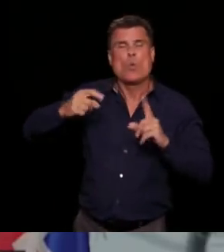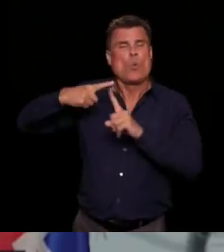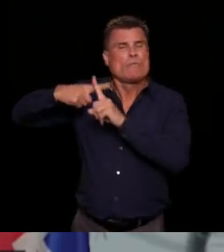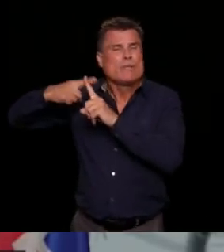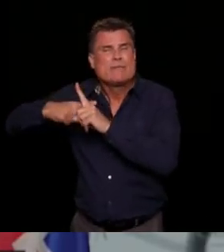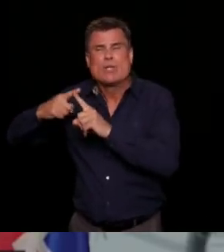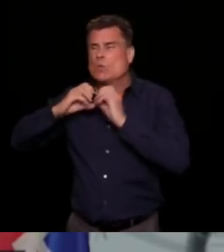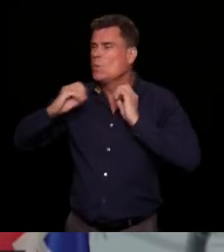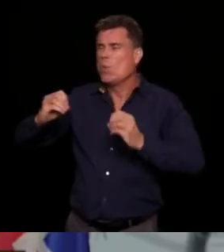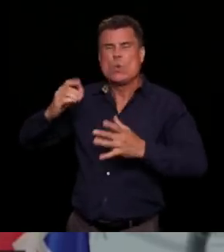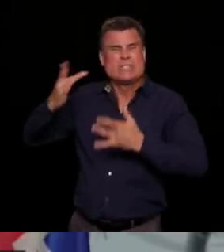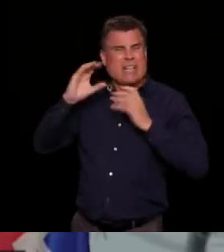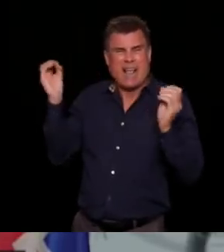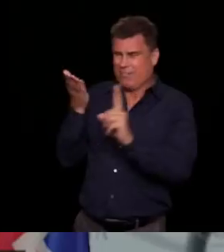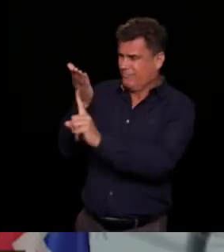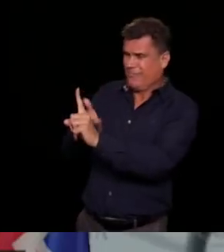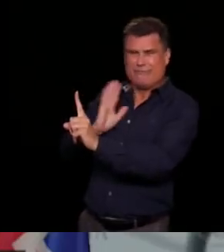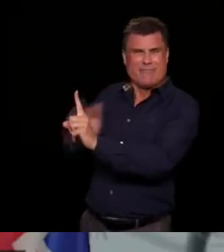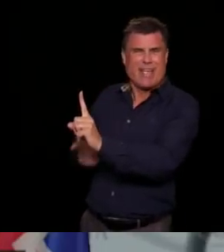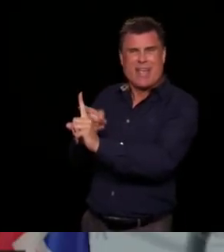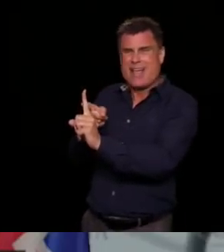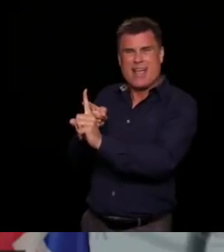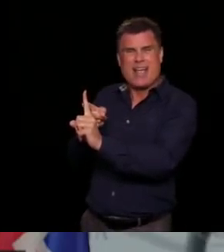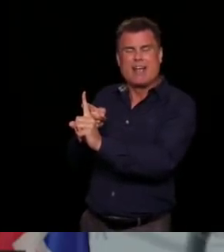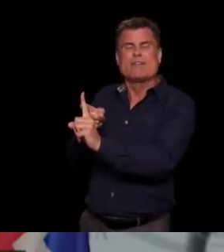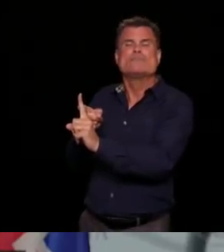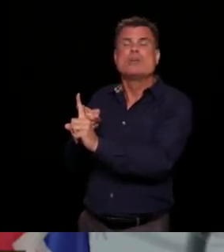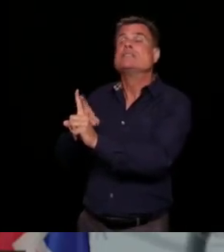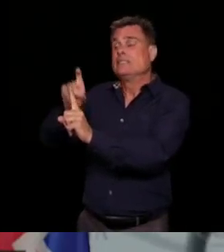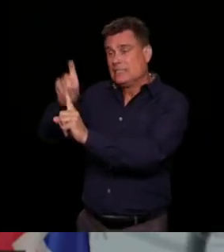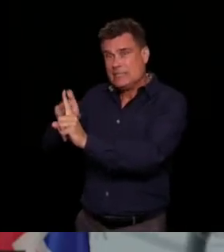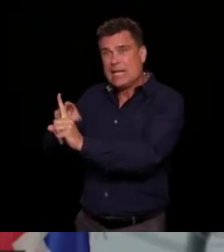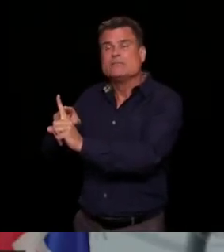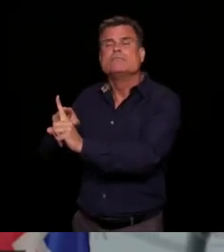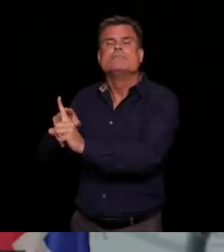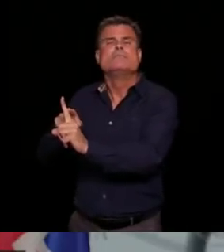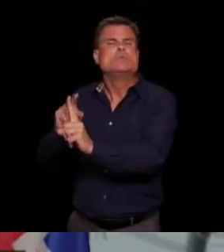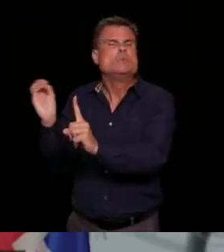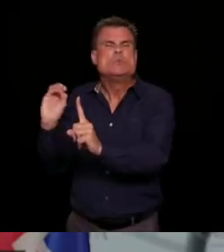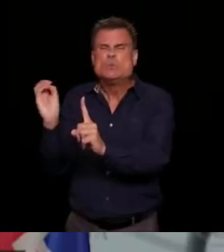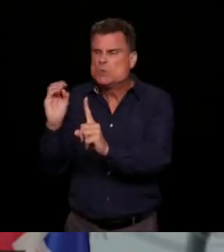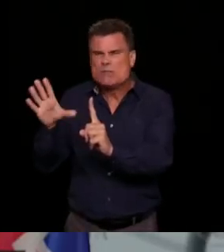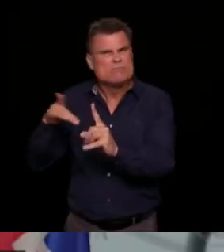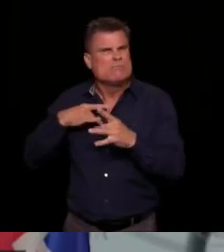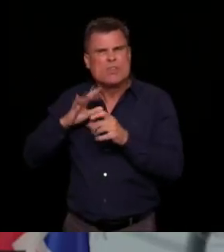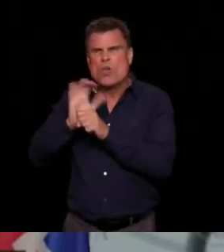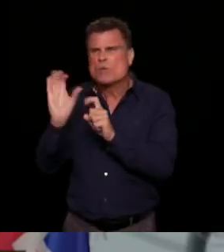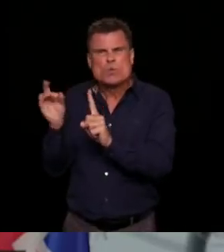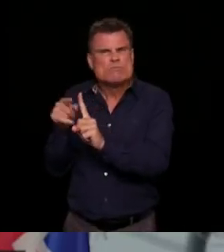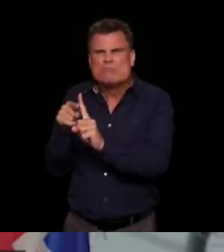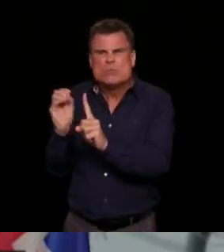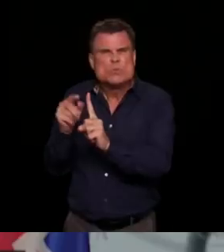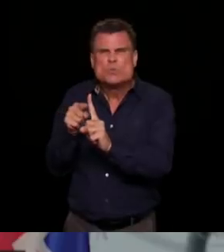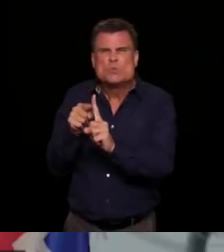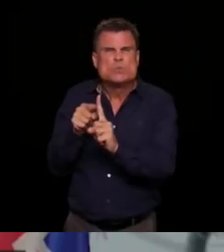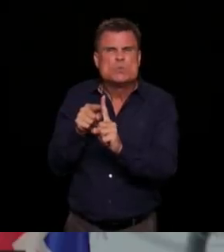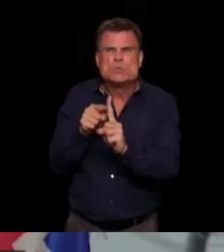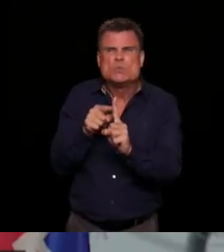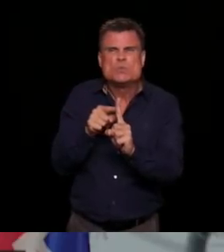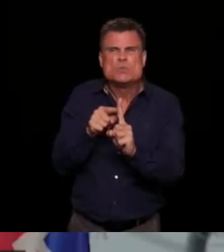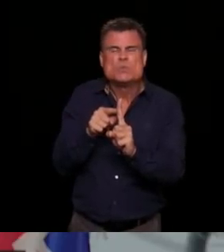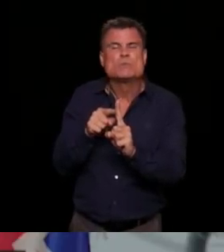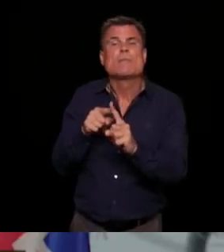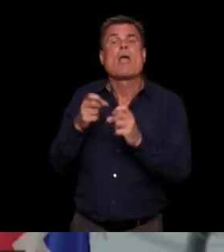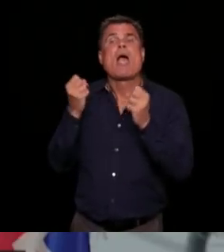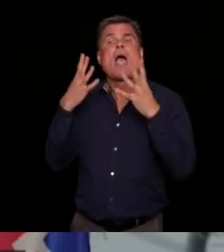rate is extremely low. And because the sensitivity and specificity of the test and that tells you how many of the true positives and true negatives you